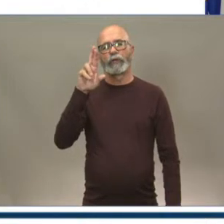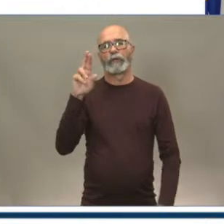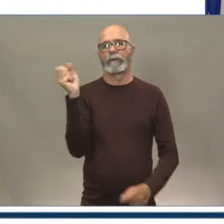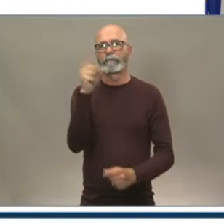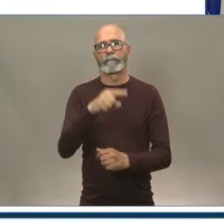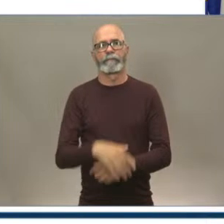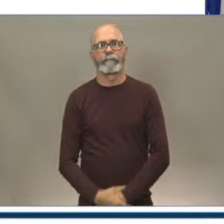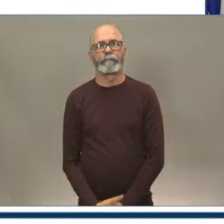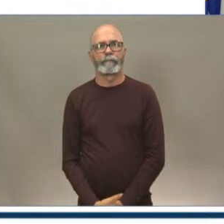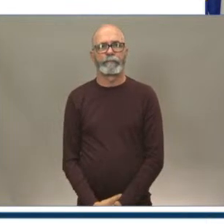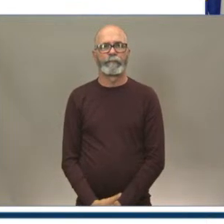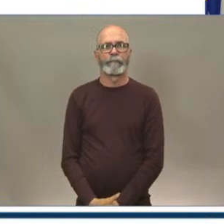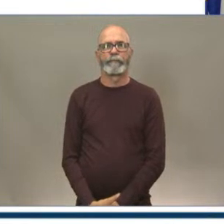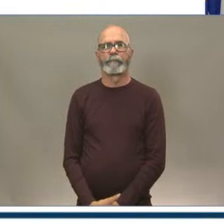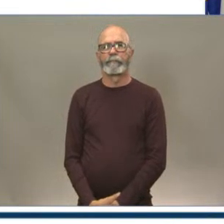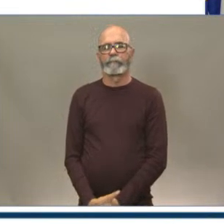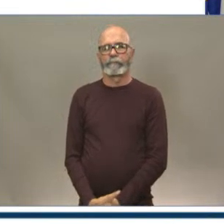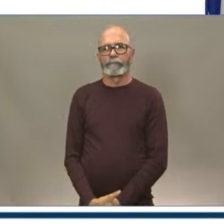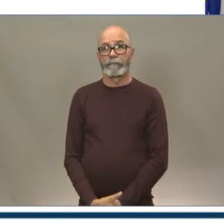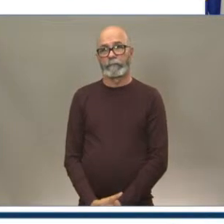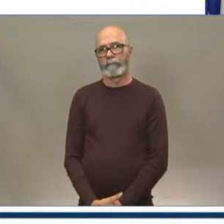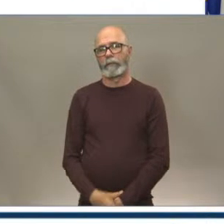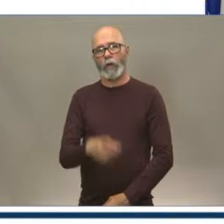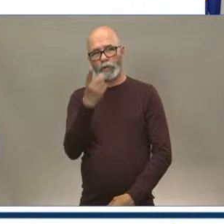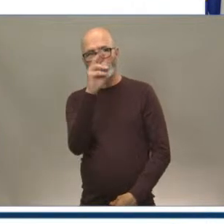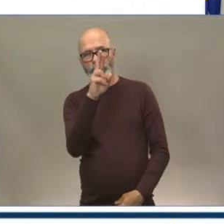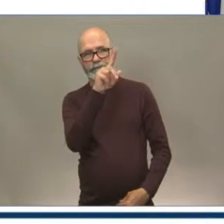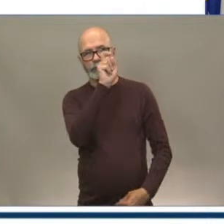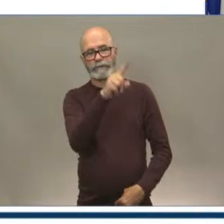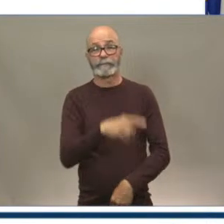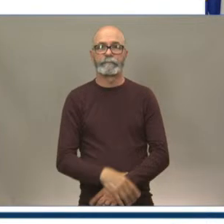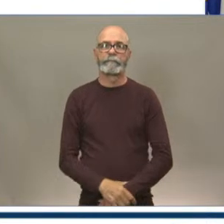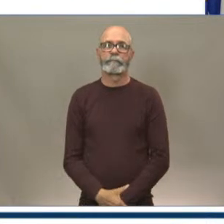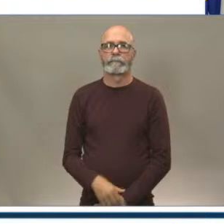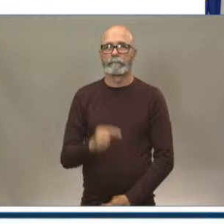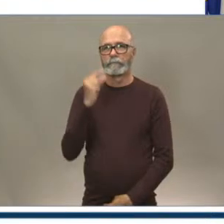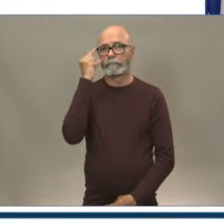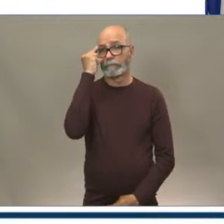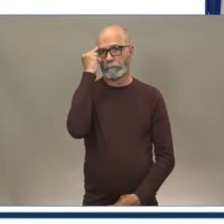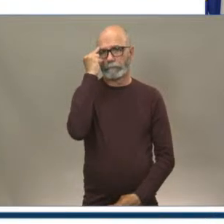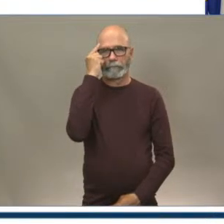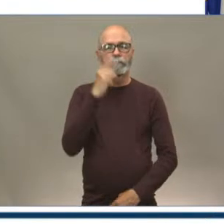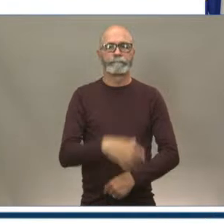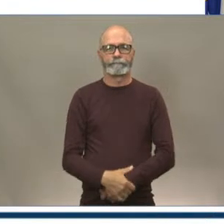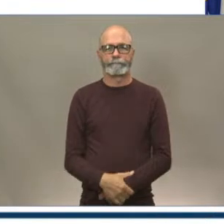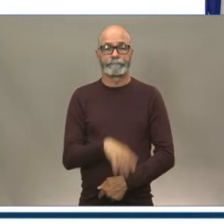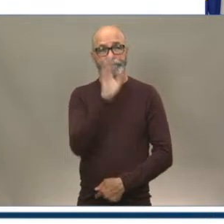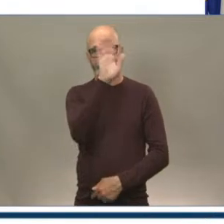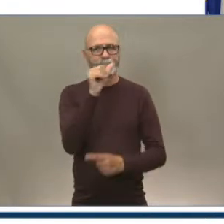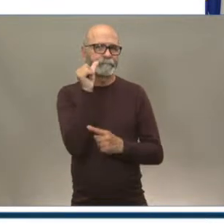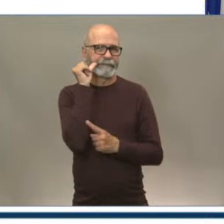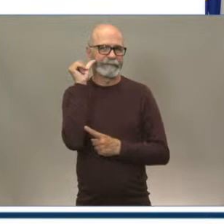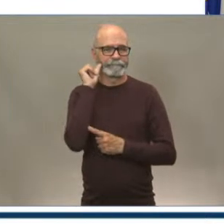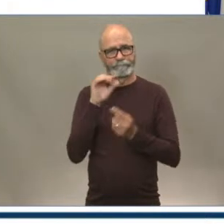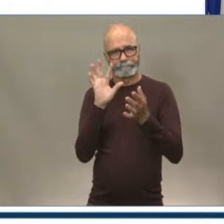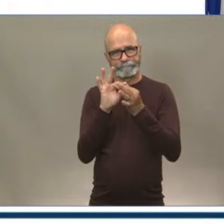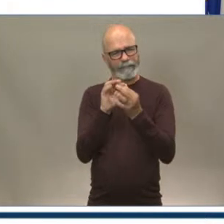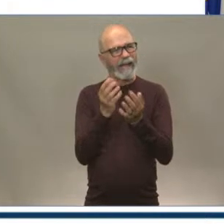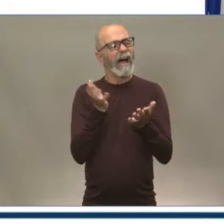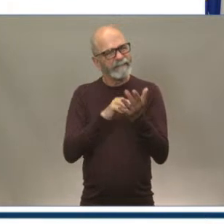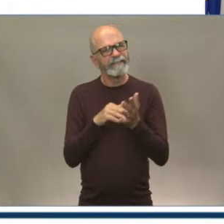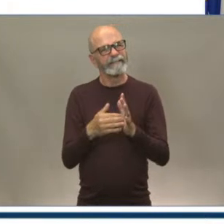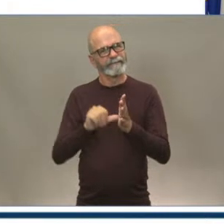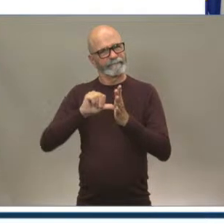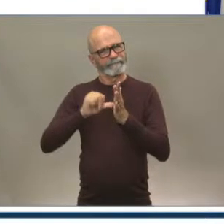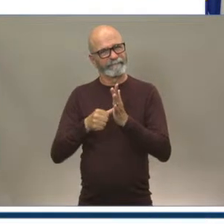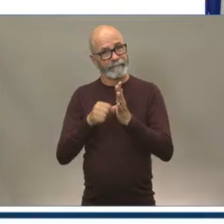Hi, this question's for Dr. Strang. You mentioned yesterday and again today that you're not seeing community